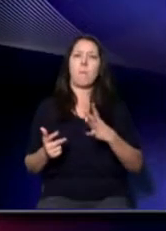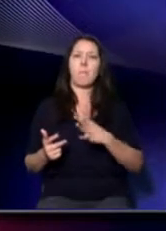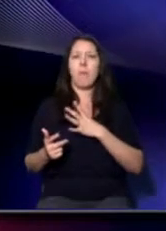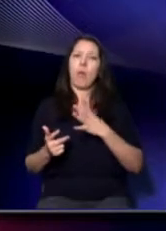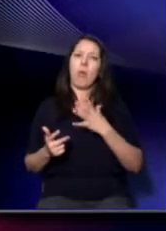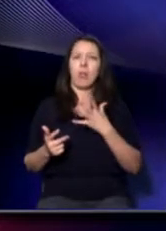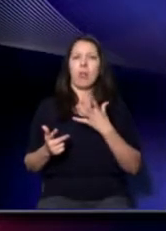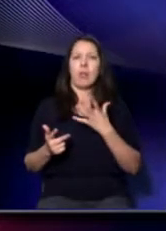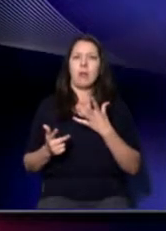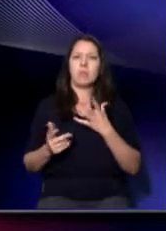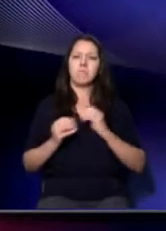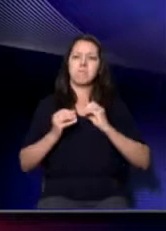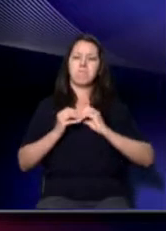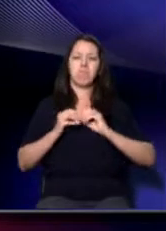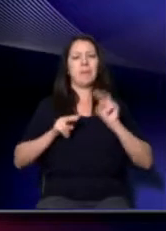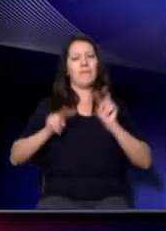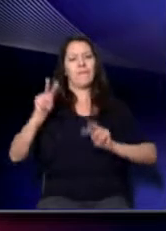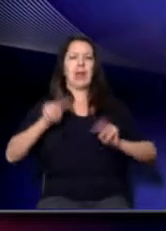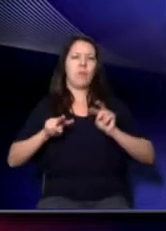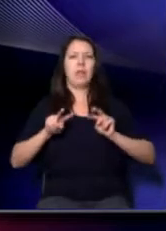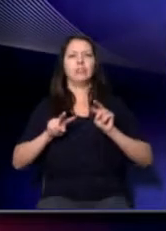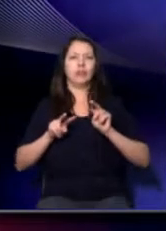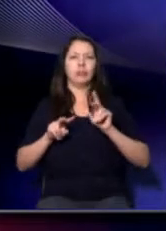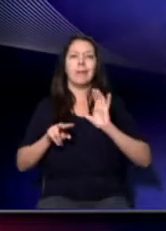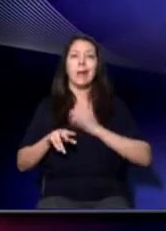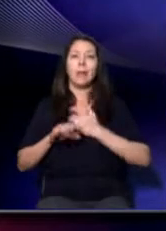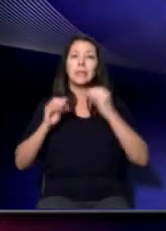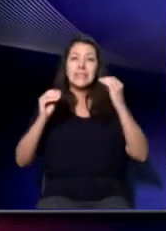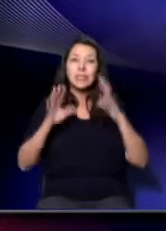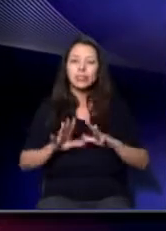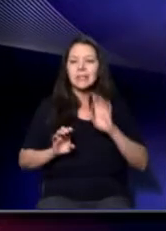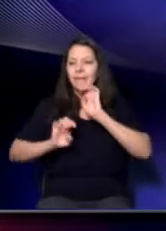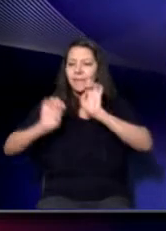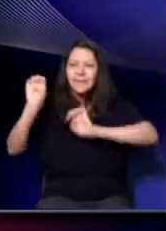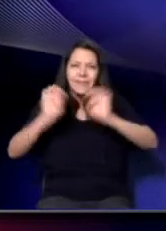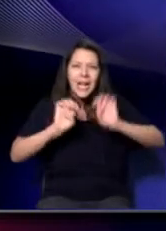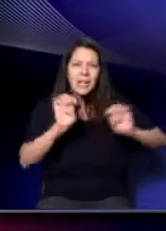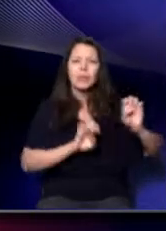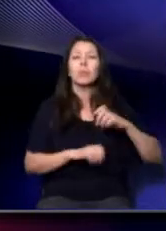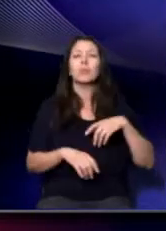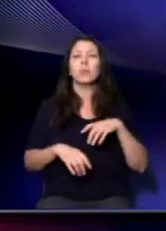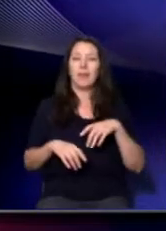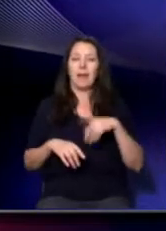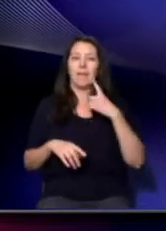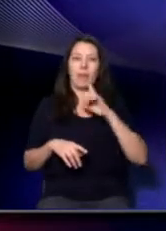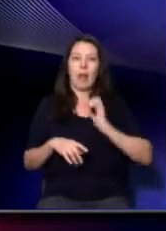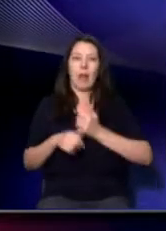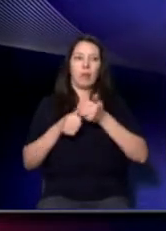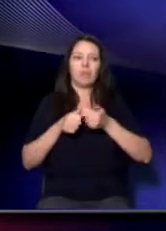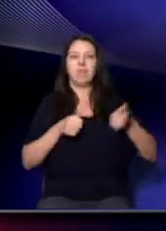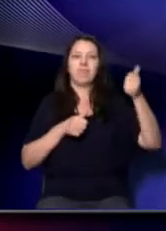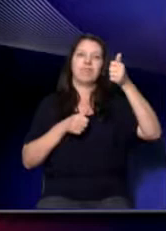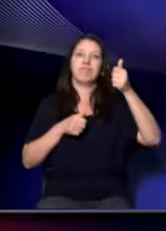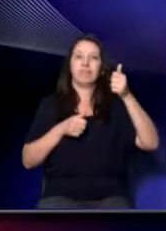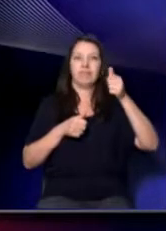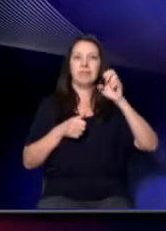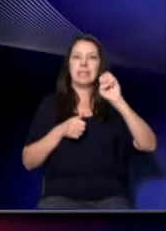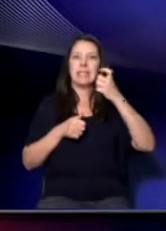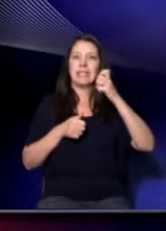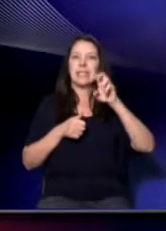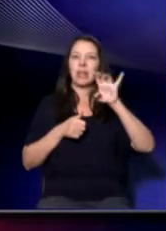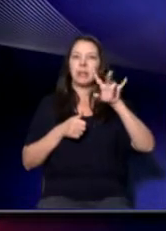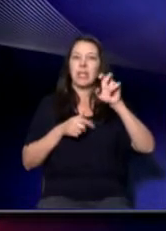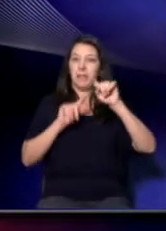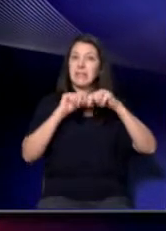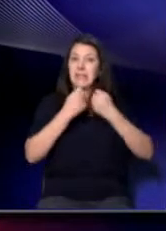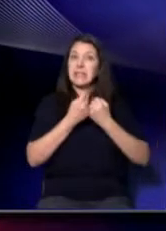appraisals, evaluations of our teachers and our leadership and the executive team. And that's just the first page. You look